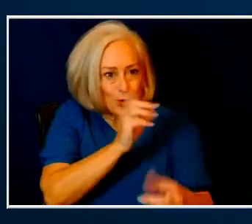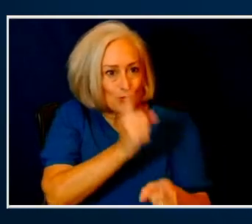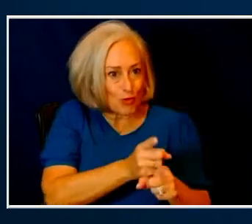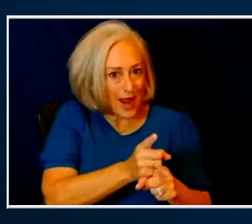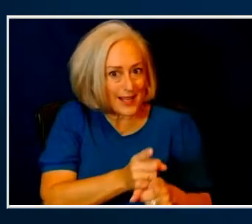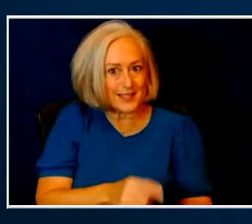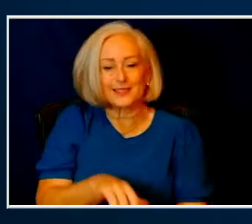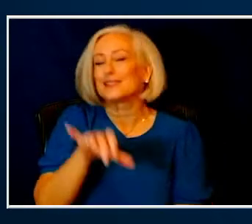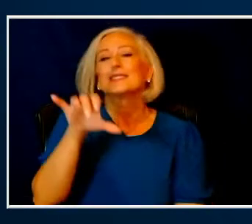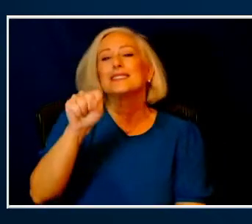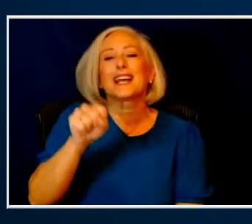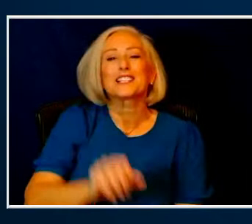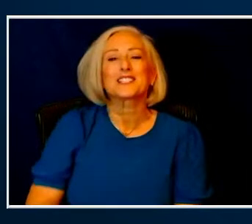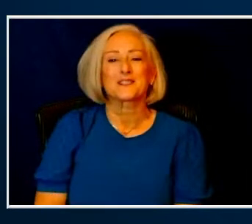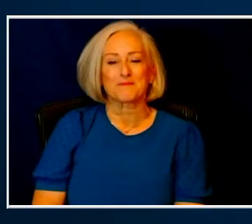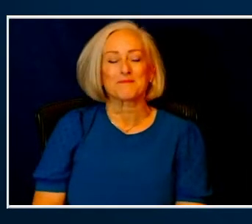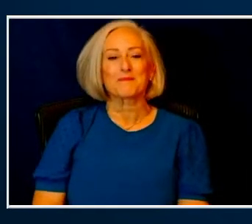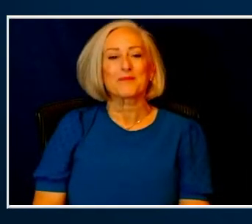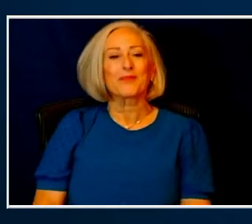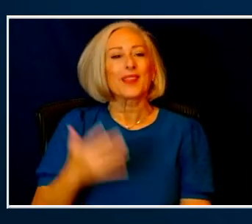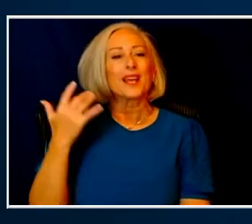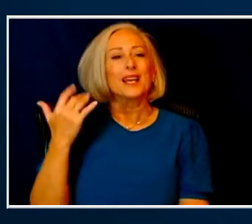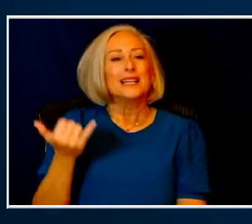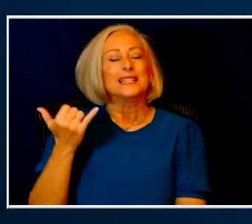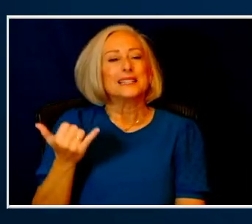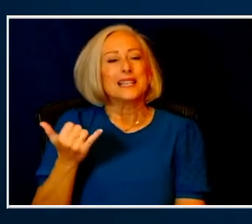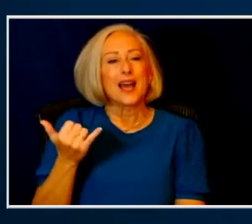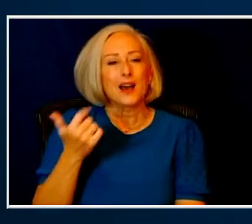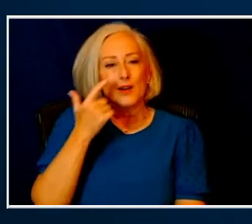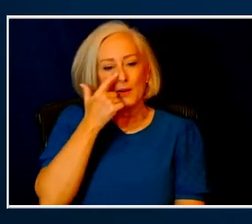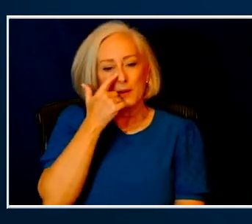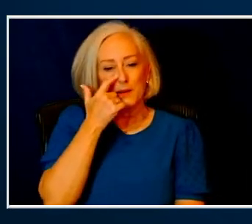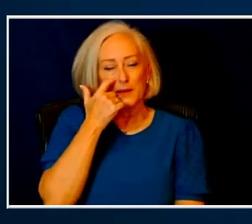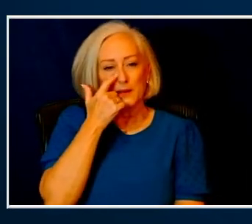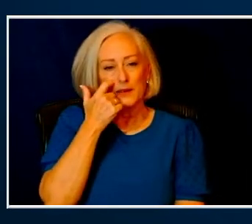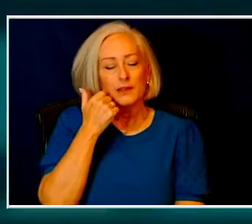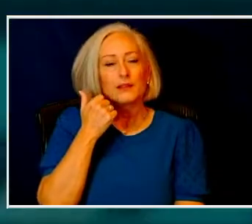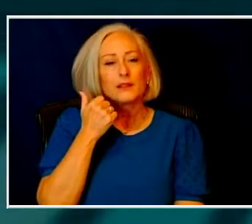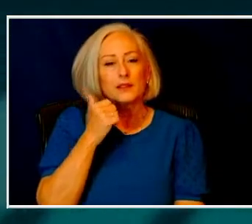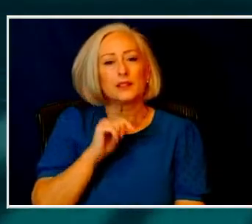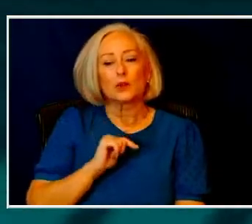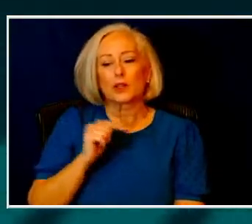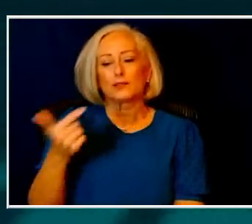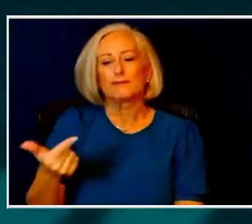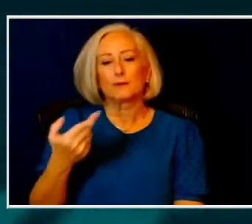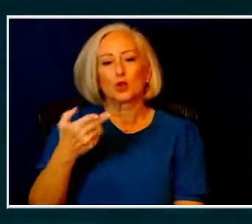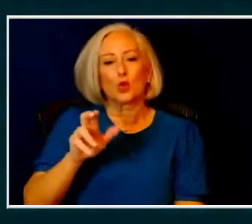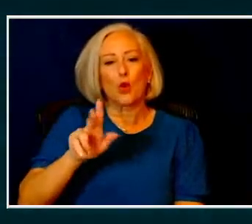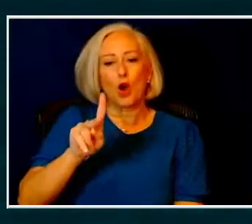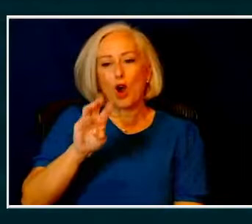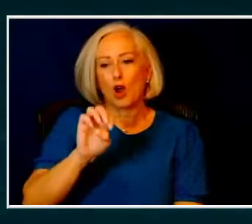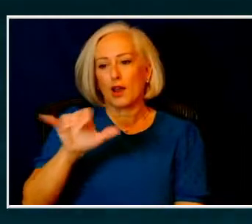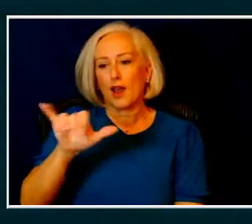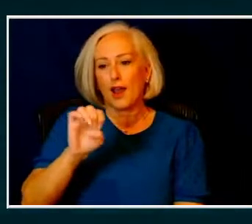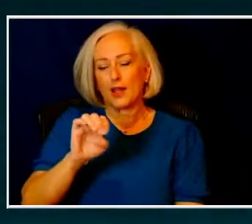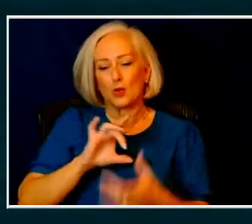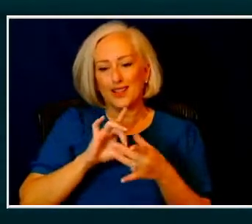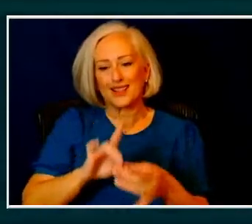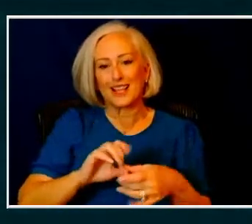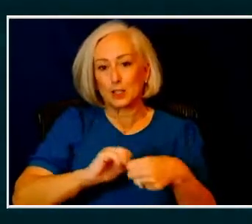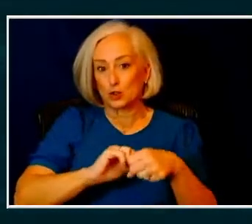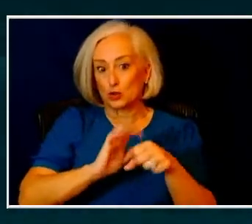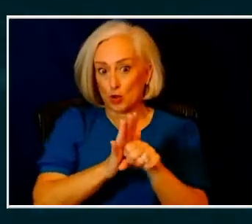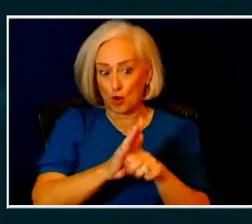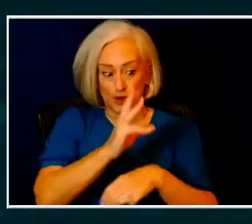right. I'm going to check out here. We're going to flip gears for a minute. We're going to talk to Hawkeye about COVID in the world, and then in the United States and at